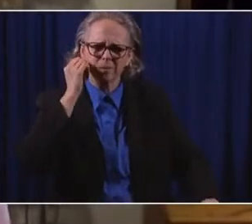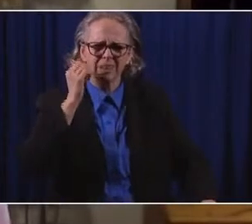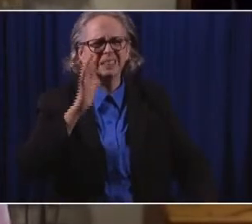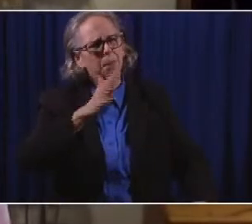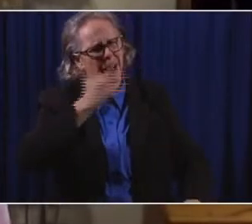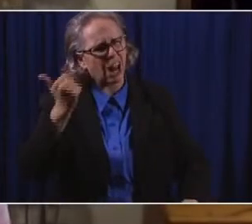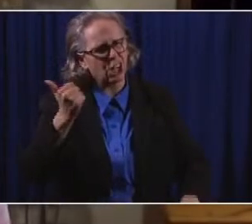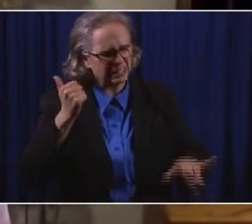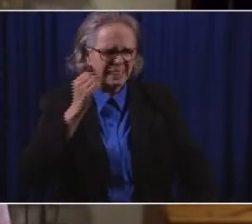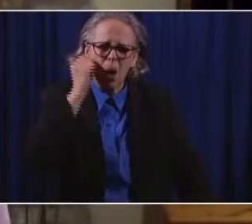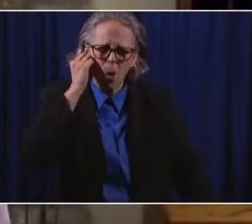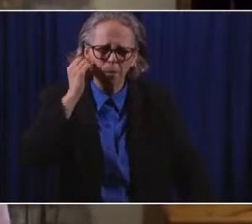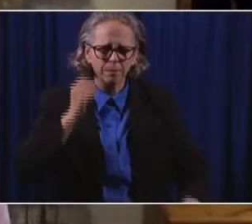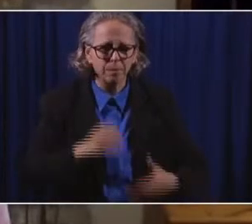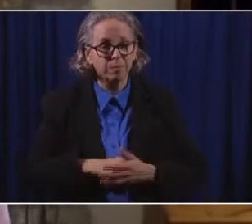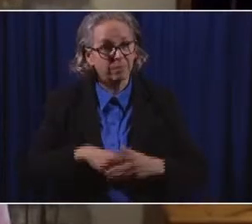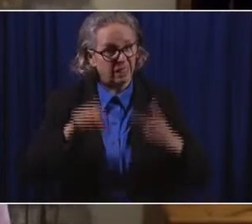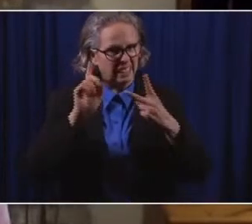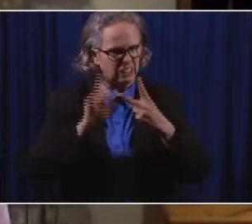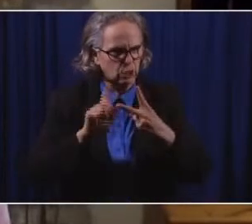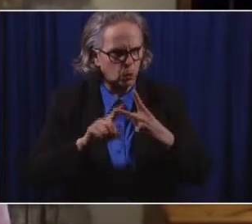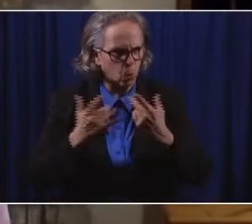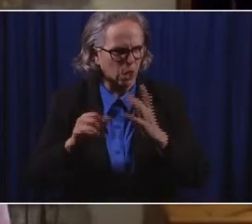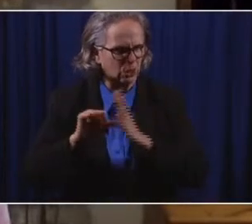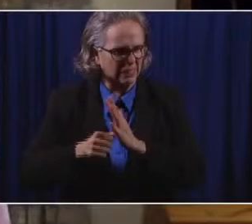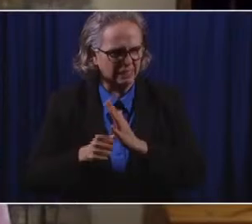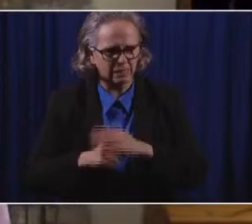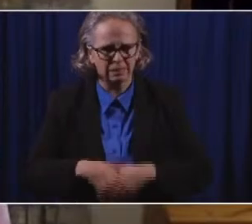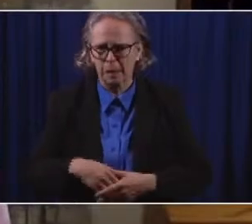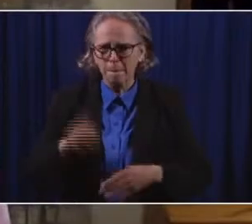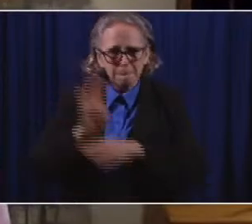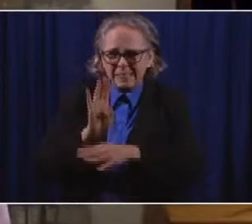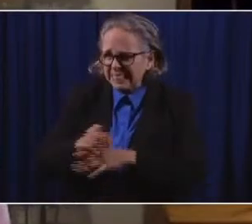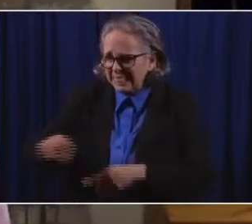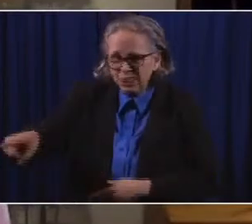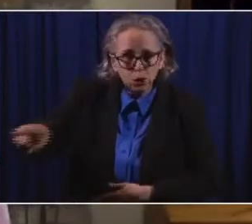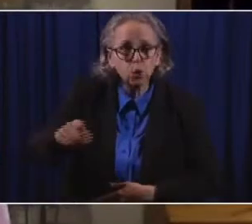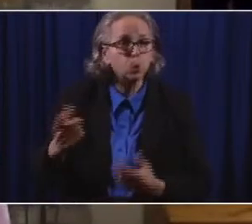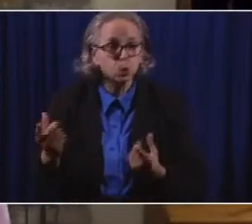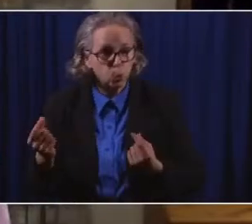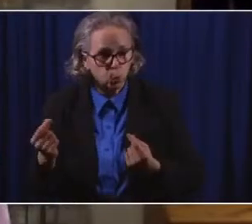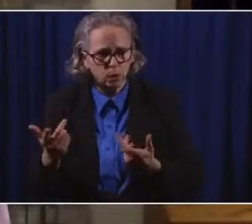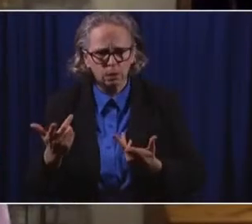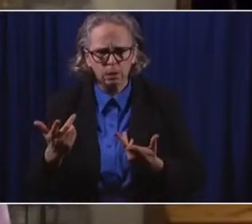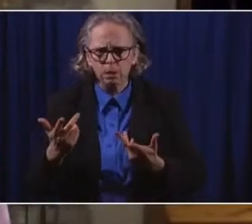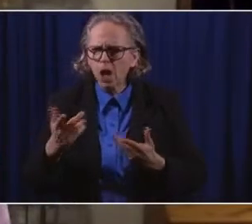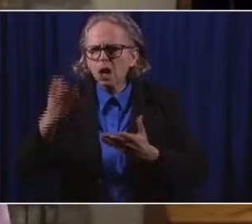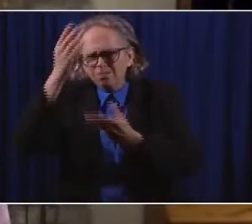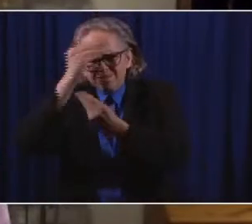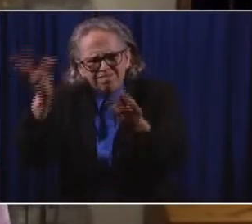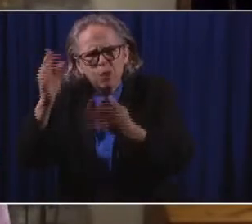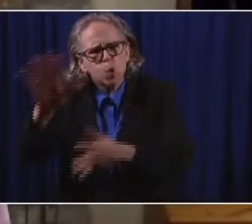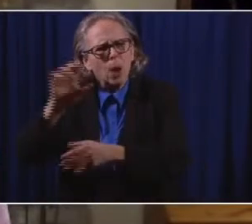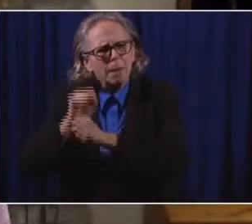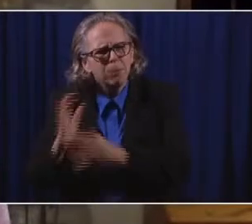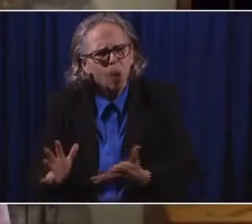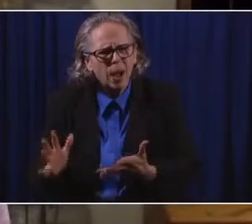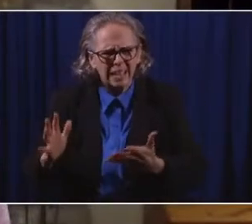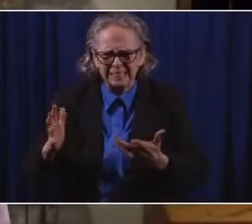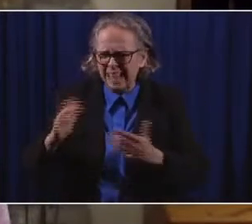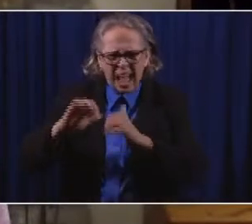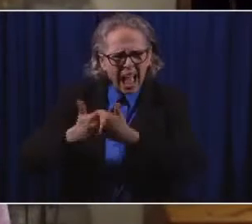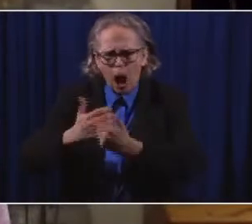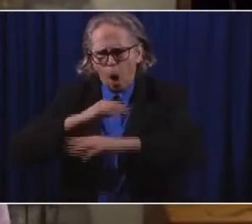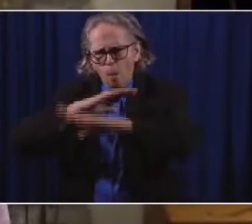send your employees communications urging them to take personal precautions to prevent the spread of